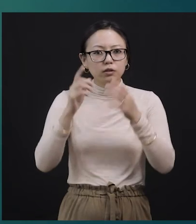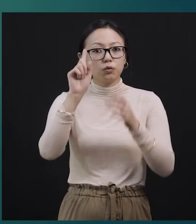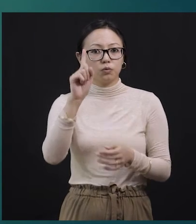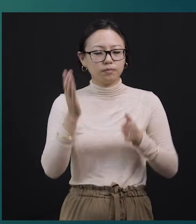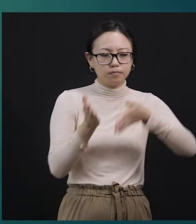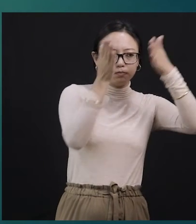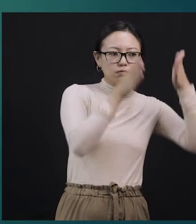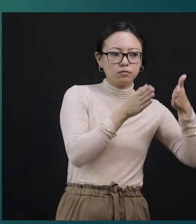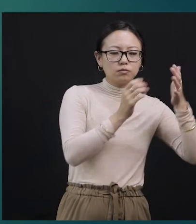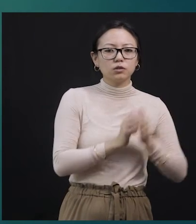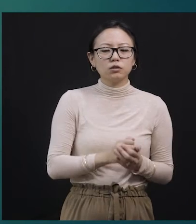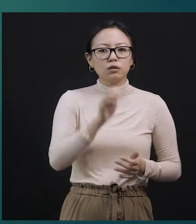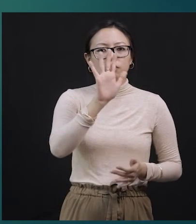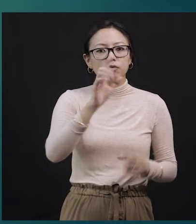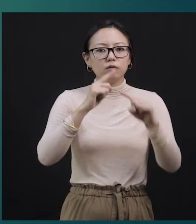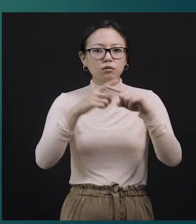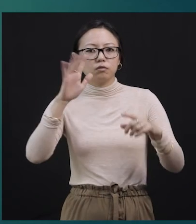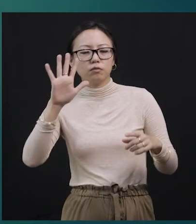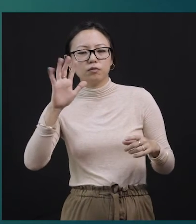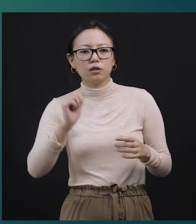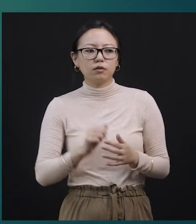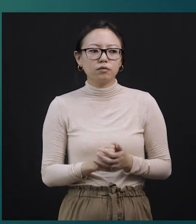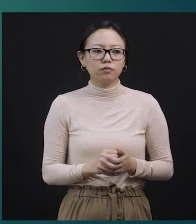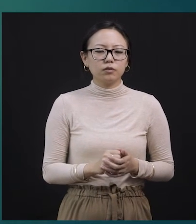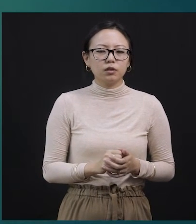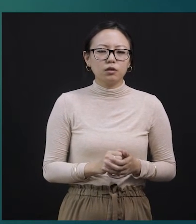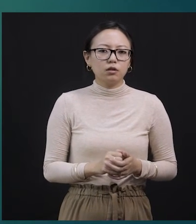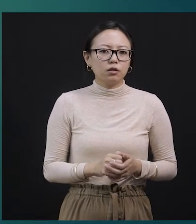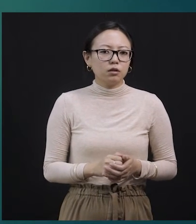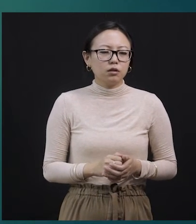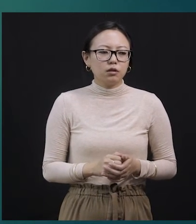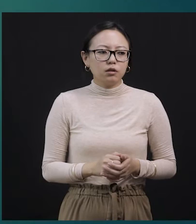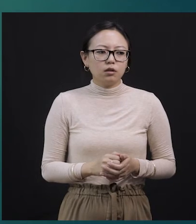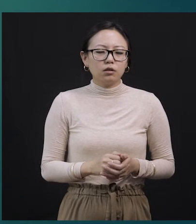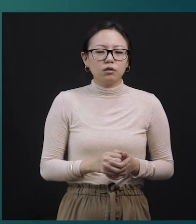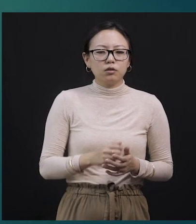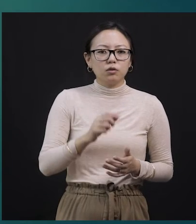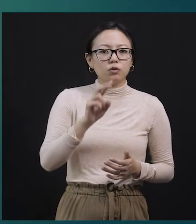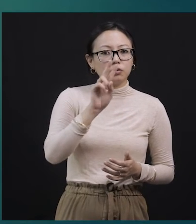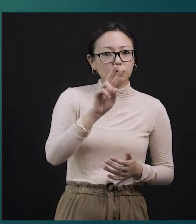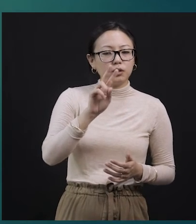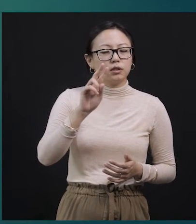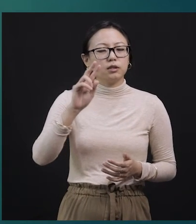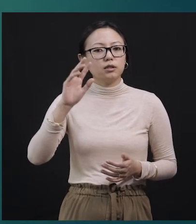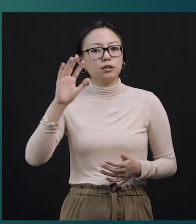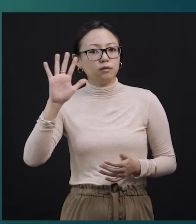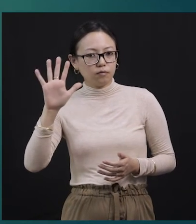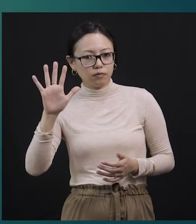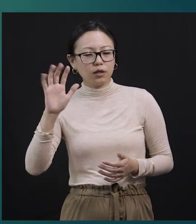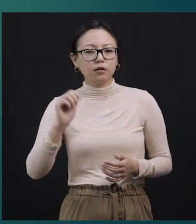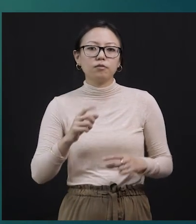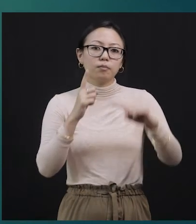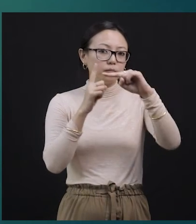Now 5s are 25, and the carry that you have along with you, you'll add it up and you'll get